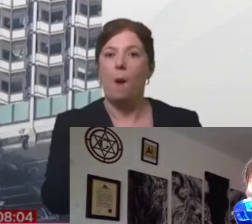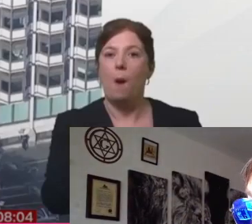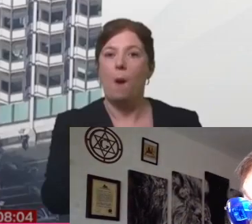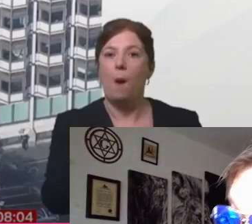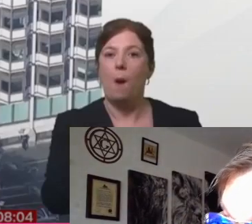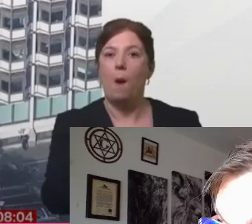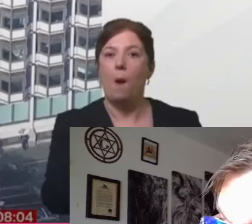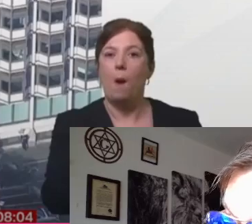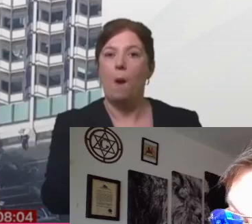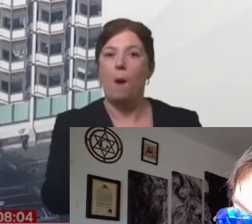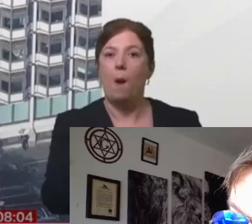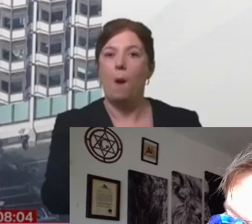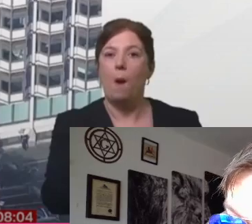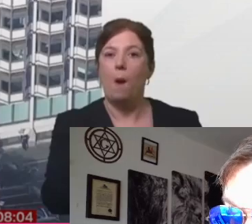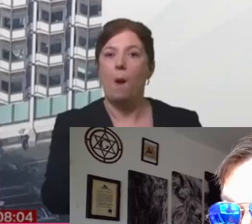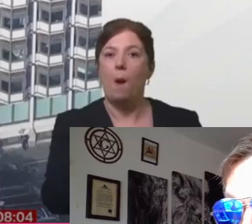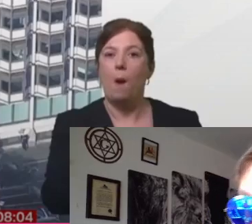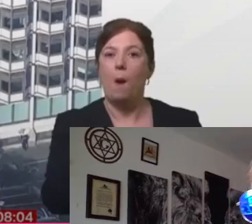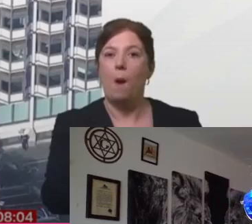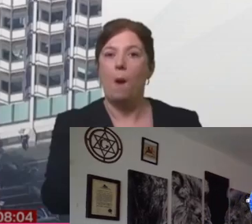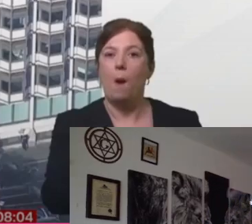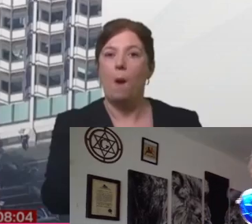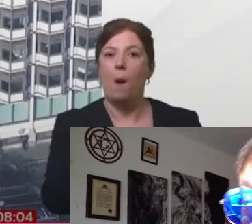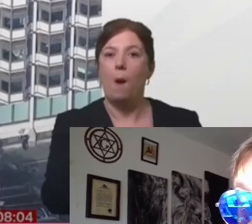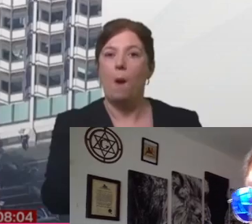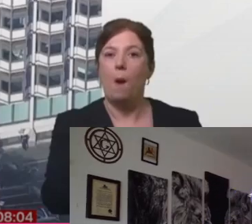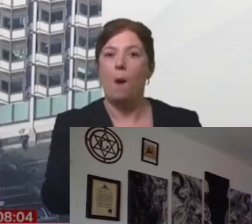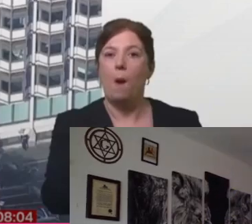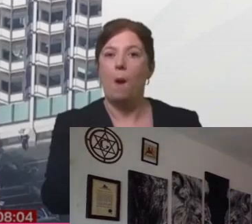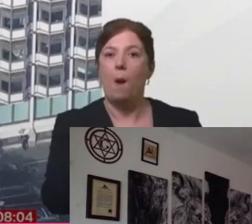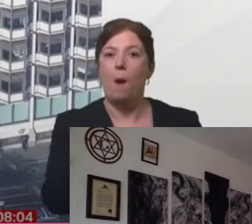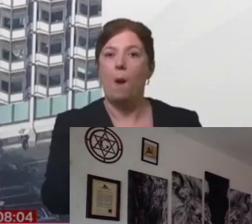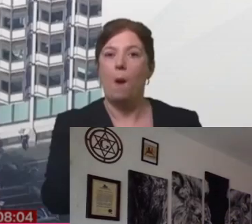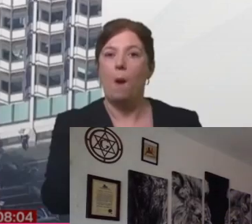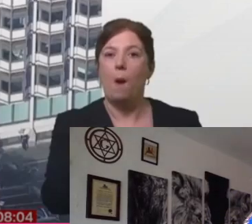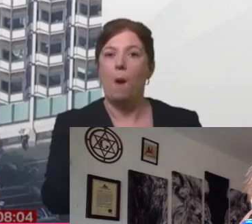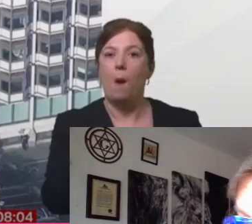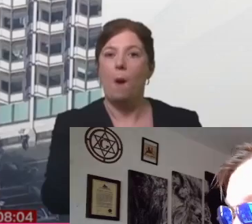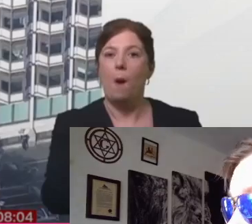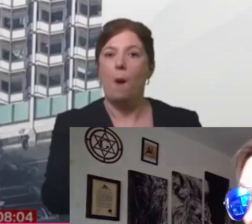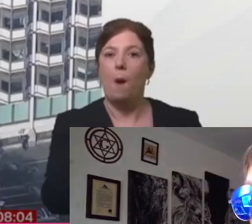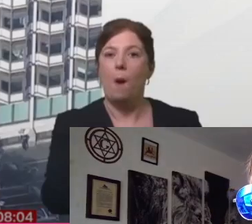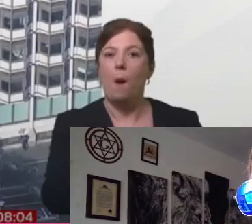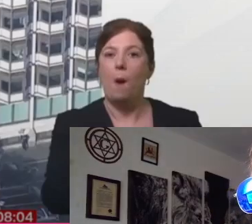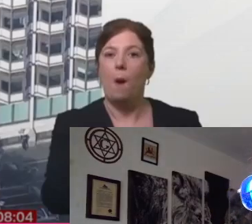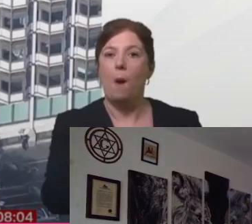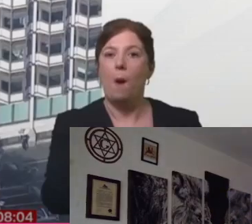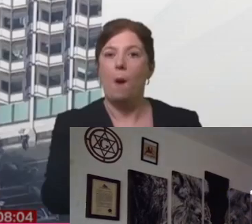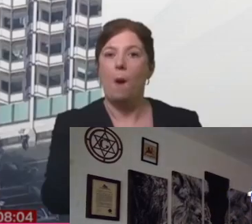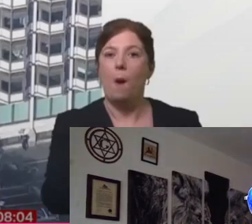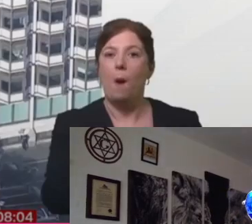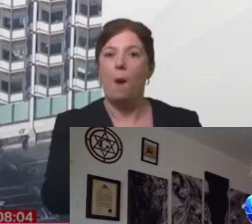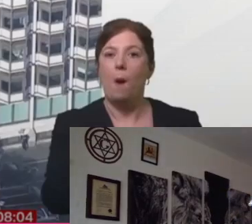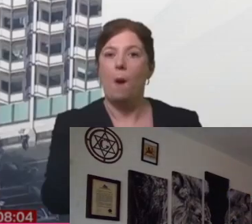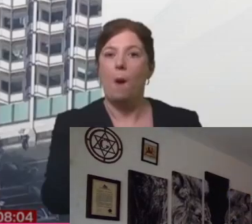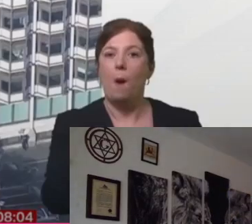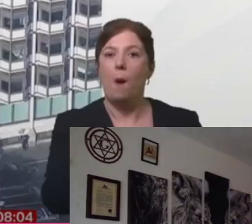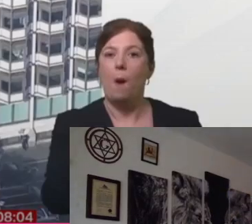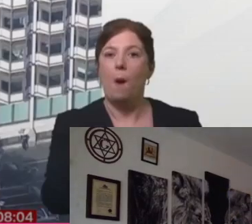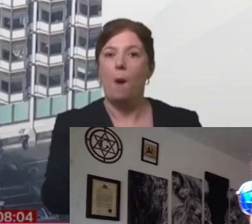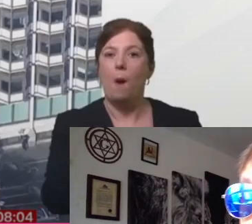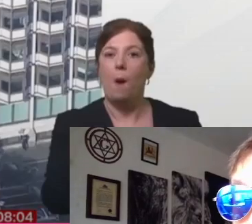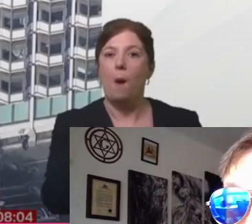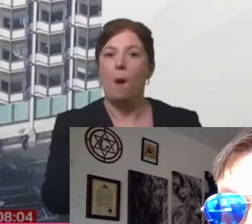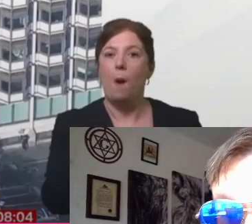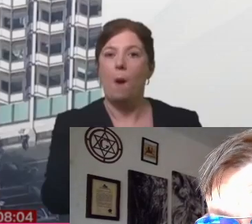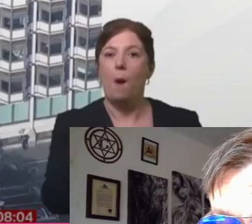will happen again and again and again. And I don't give a fuck what the SNP do, or the Raven Looney fucking Monster Dragon